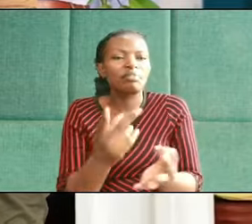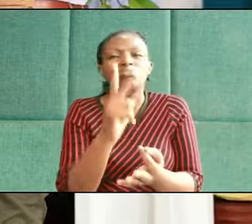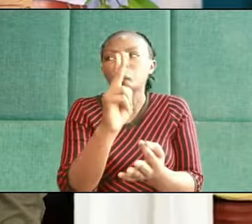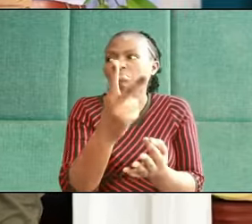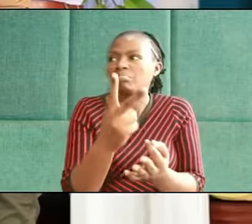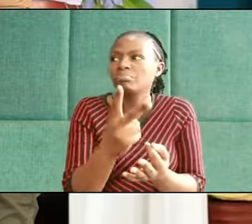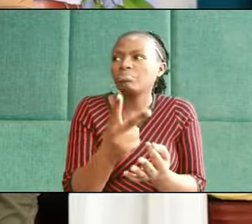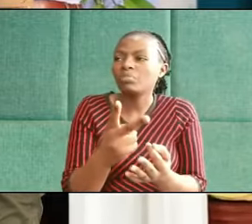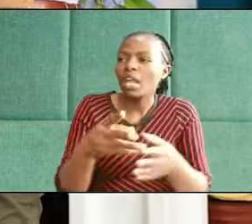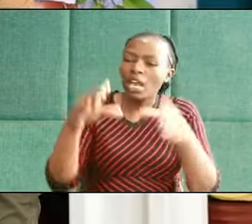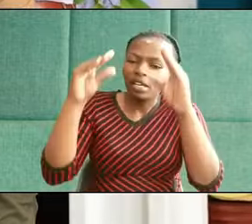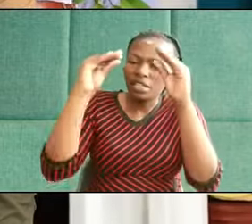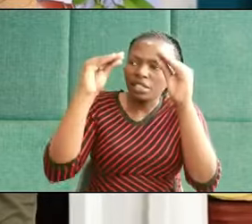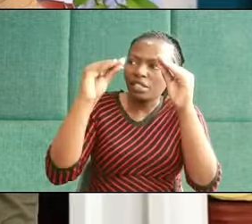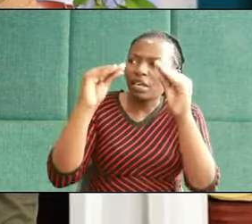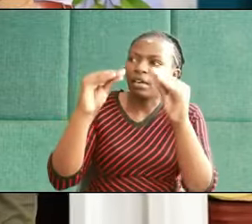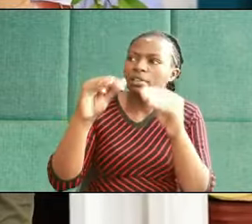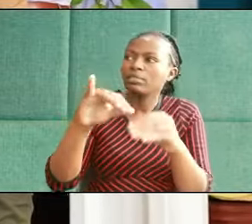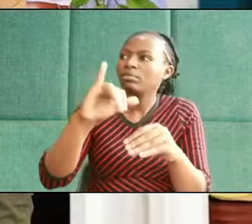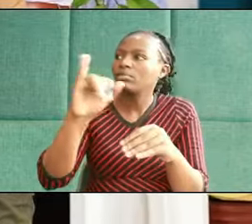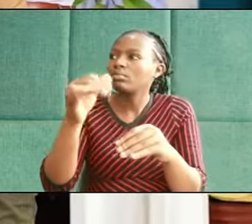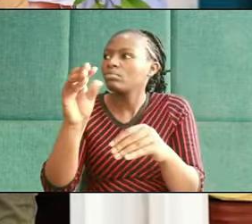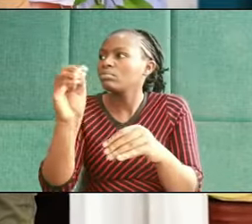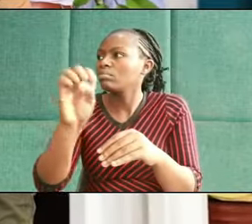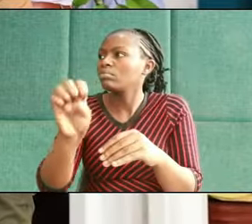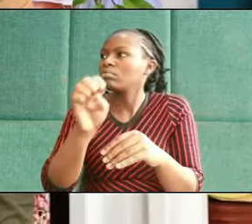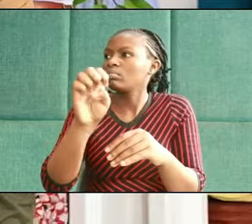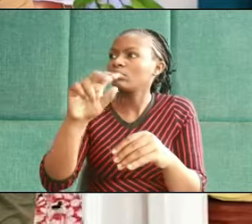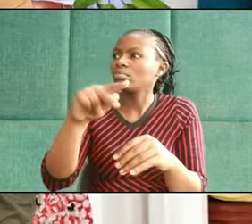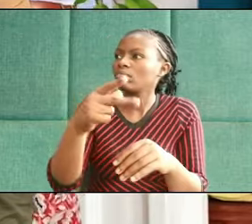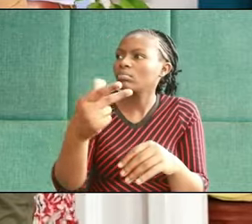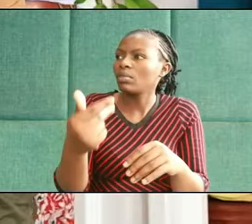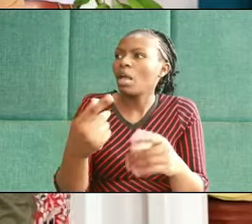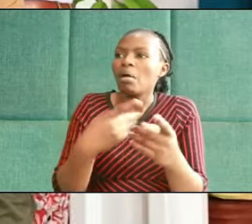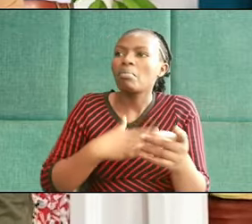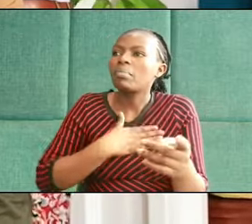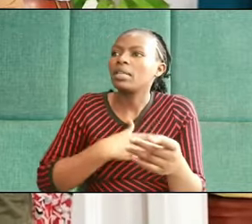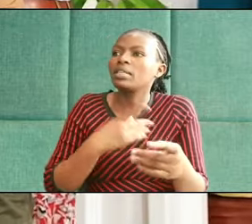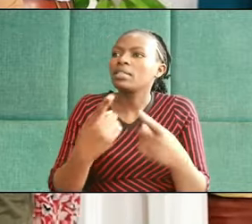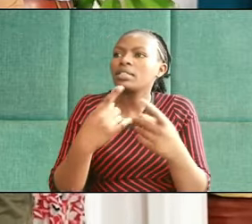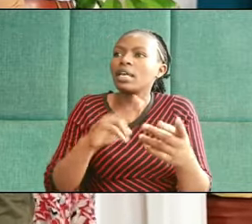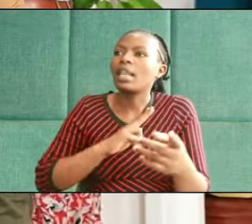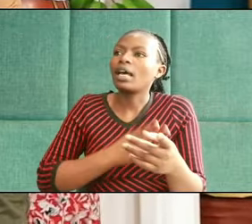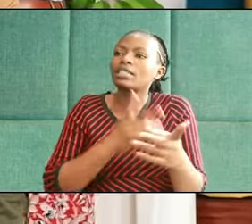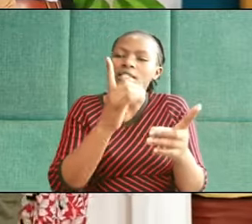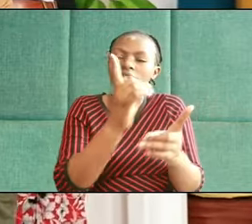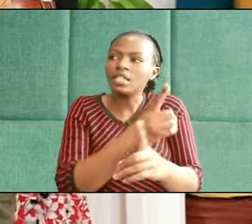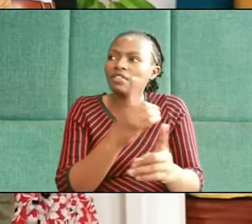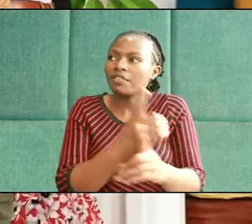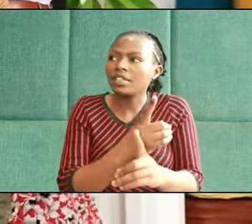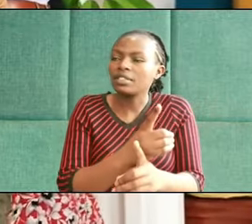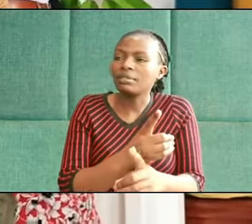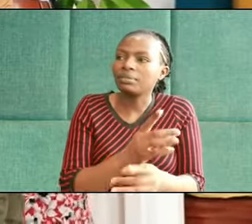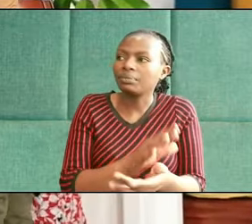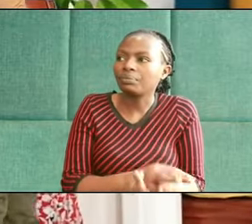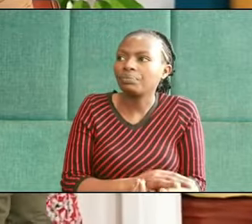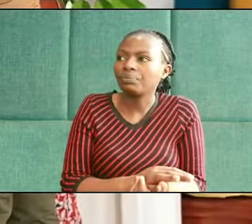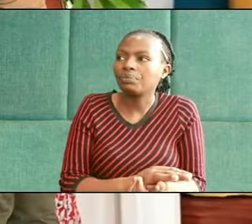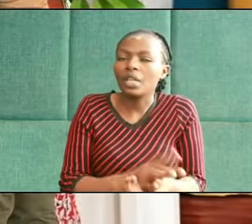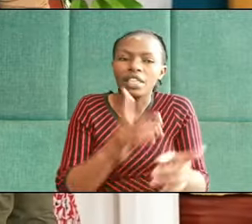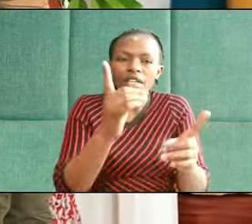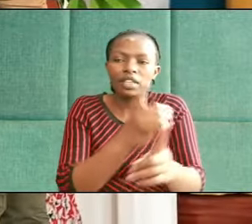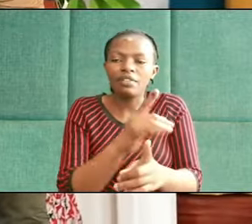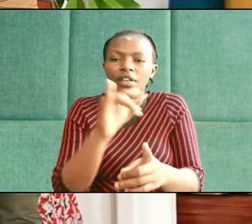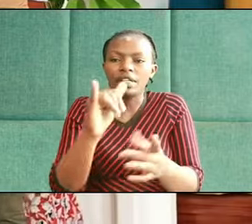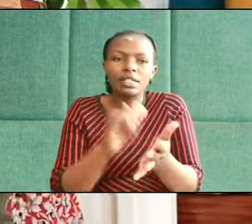Joseph, do you mind to tell us what's the difference between these two families? The difference between the two families is